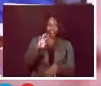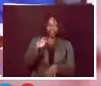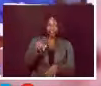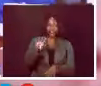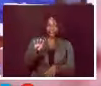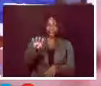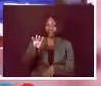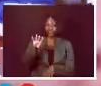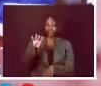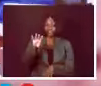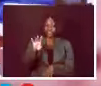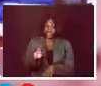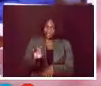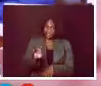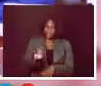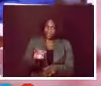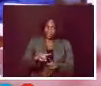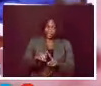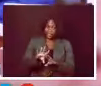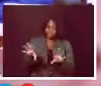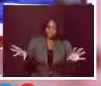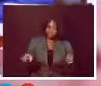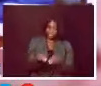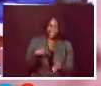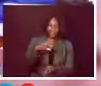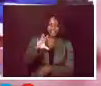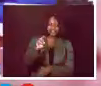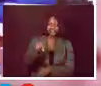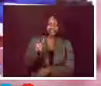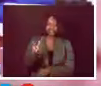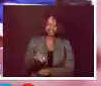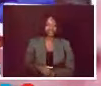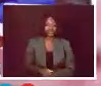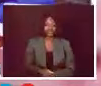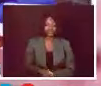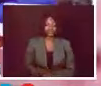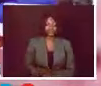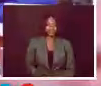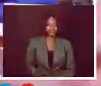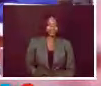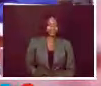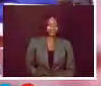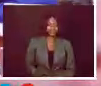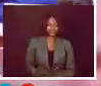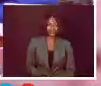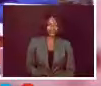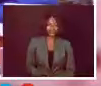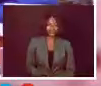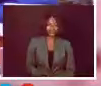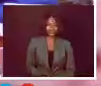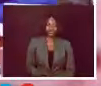4.47, if you wanted to break it. But when you put the two together, it gives you 7.2. So when the percentage does